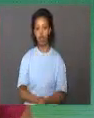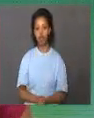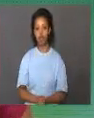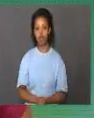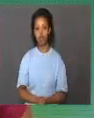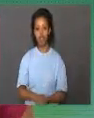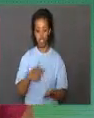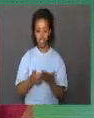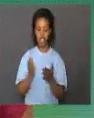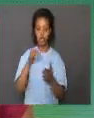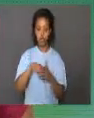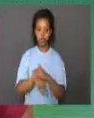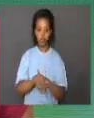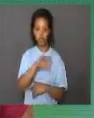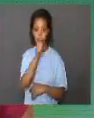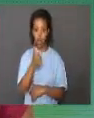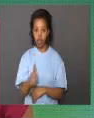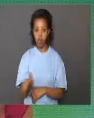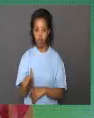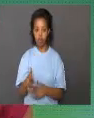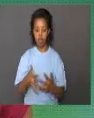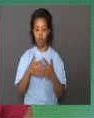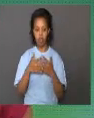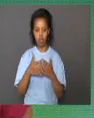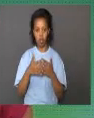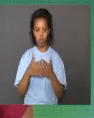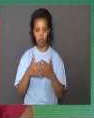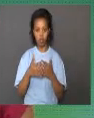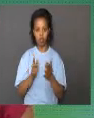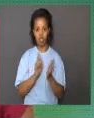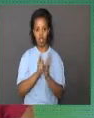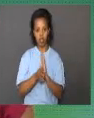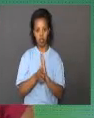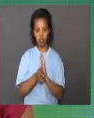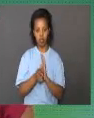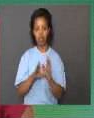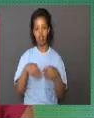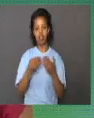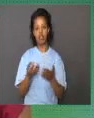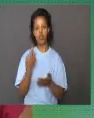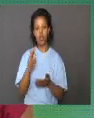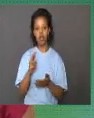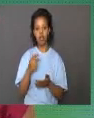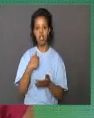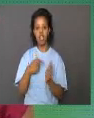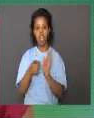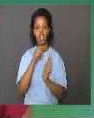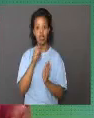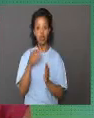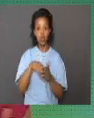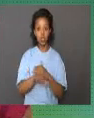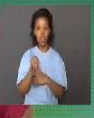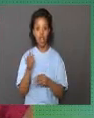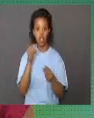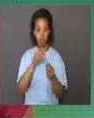If you listed any other tools that I did not mention, please review your answers